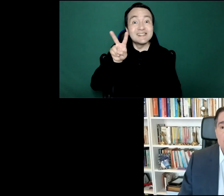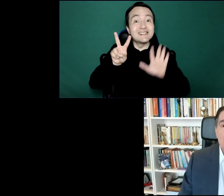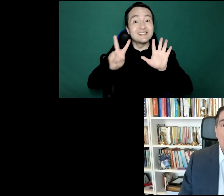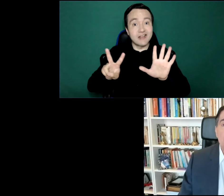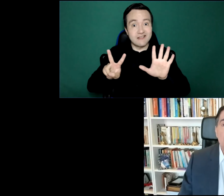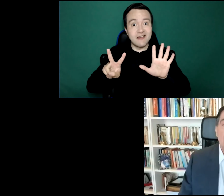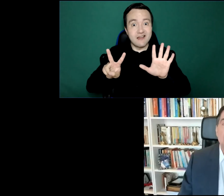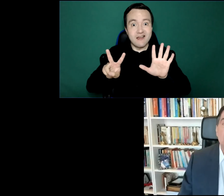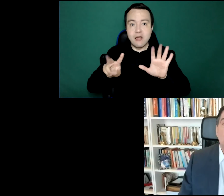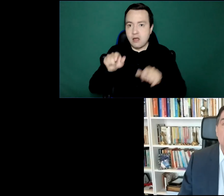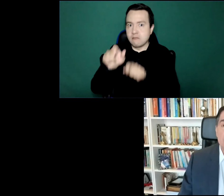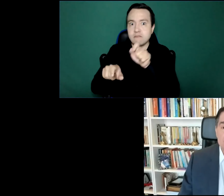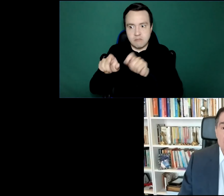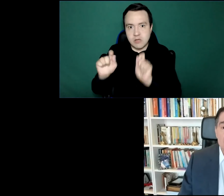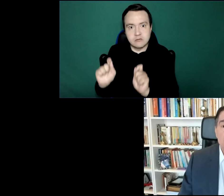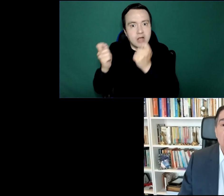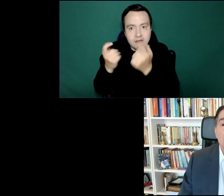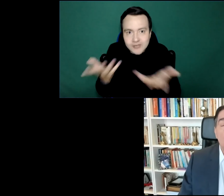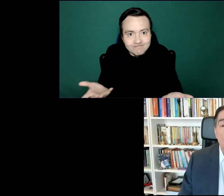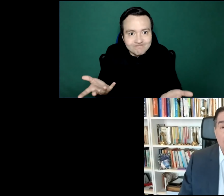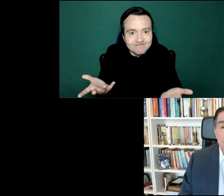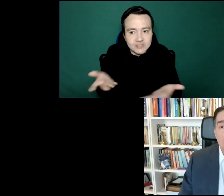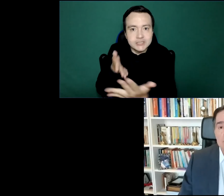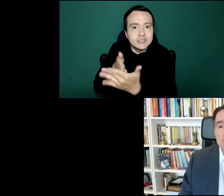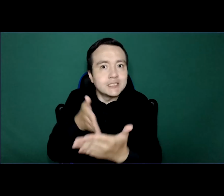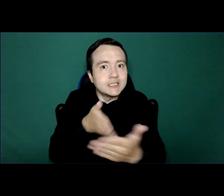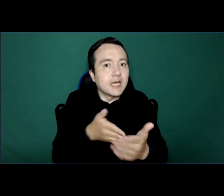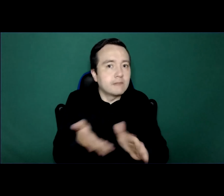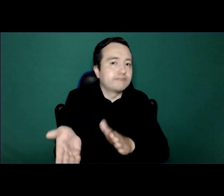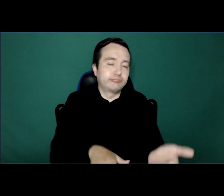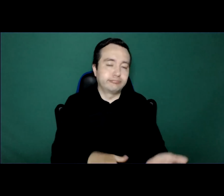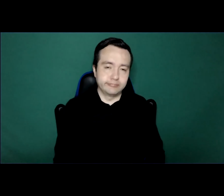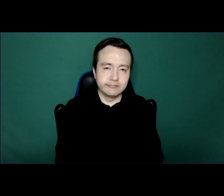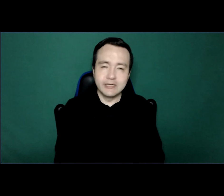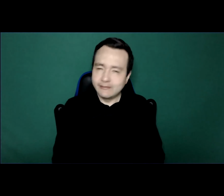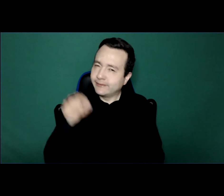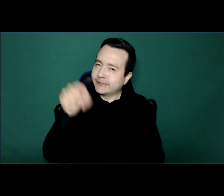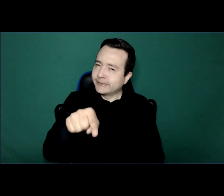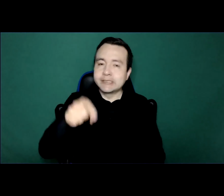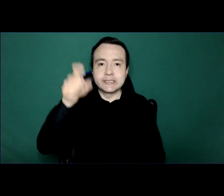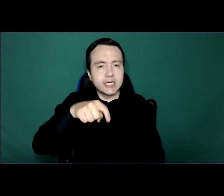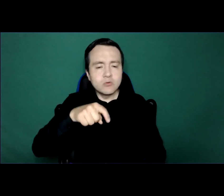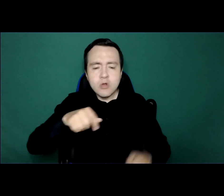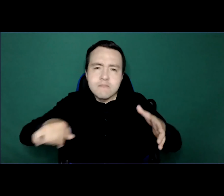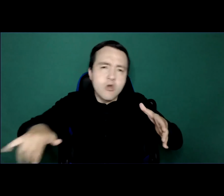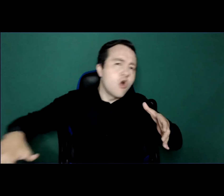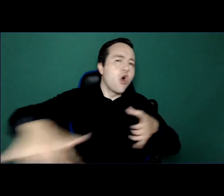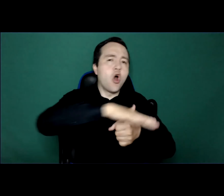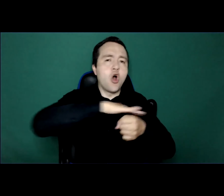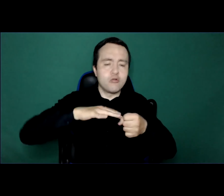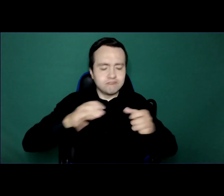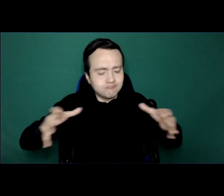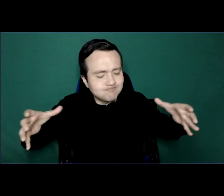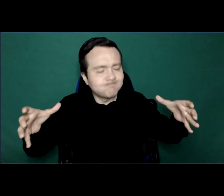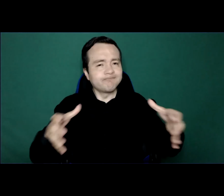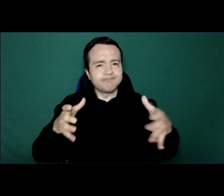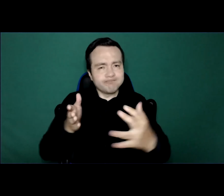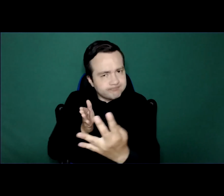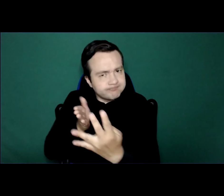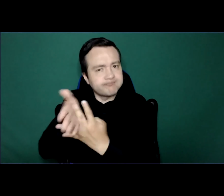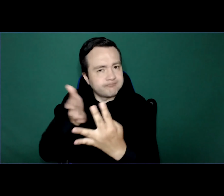at risk all the progress achieved by the region in universal access and universal coverage in health to ensure